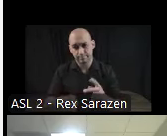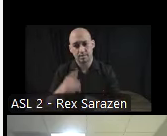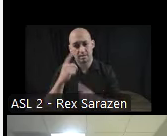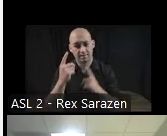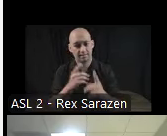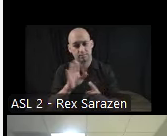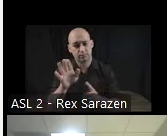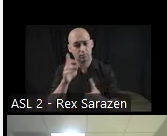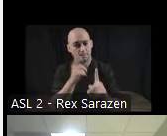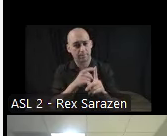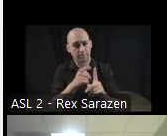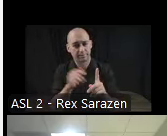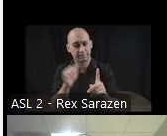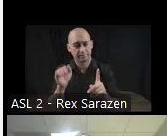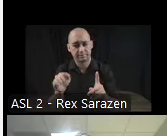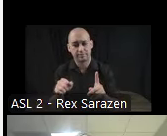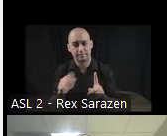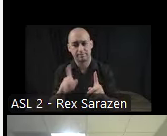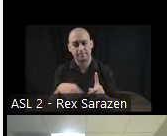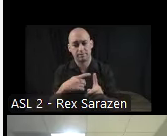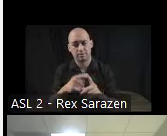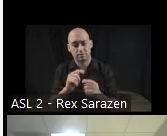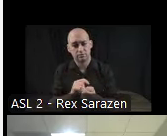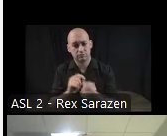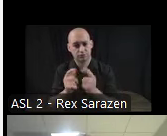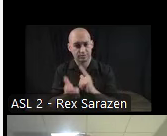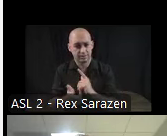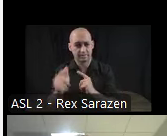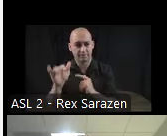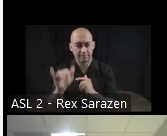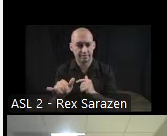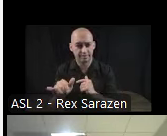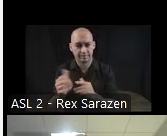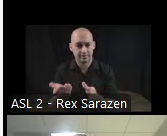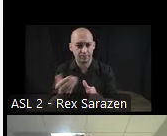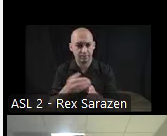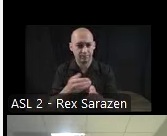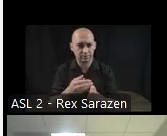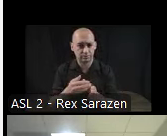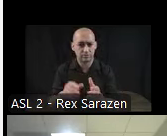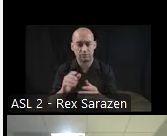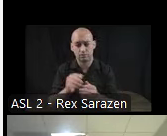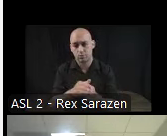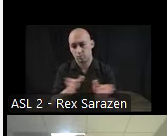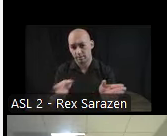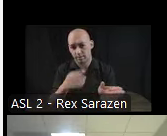point too about then translating this intervention to the wider public and